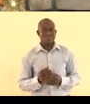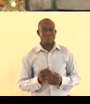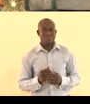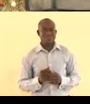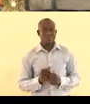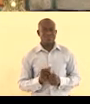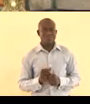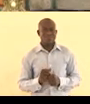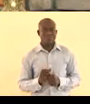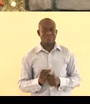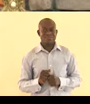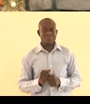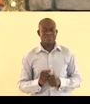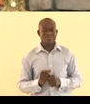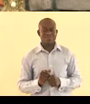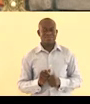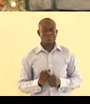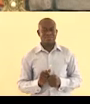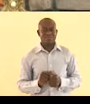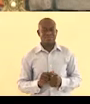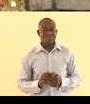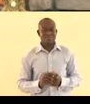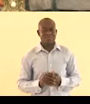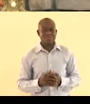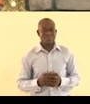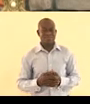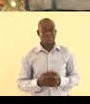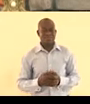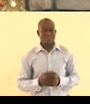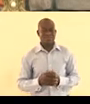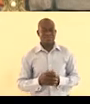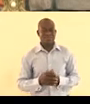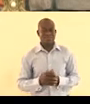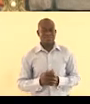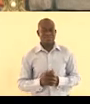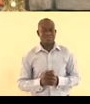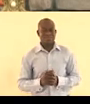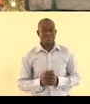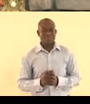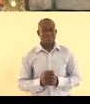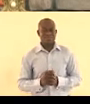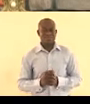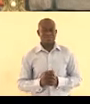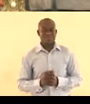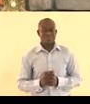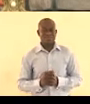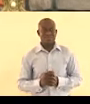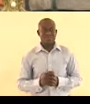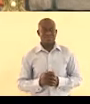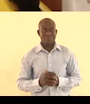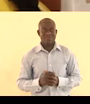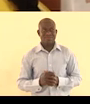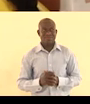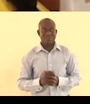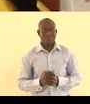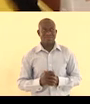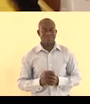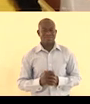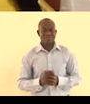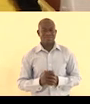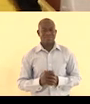And I don't even have a car in my name. But I'm a vice chancellor. This is the Catholic